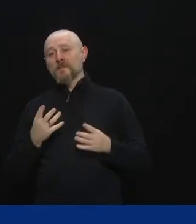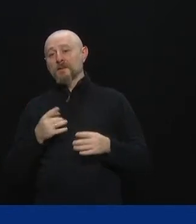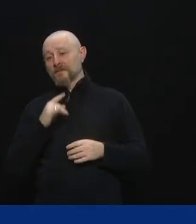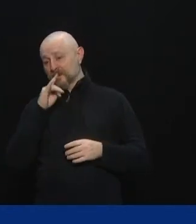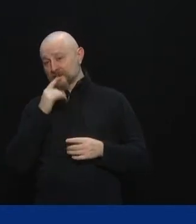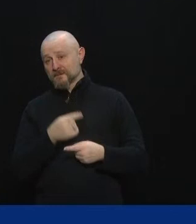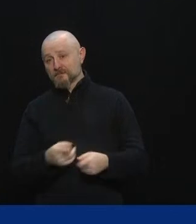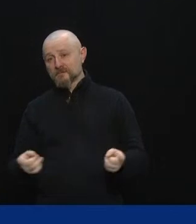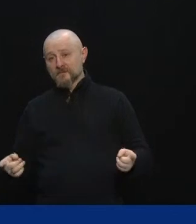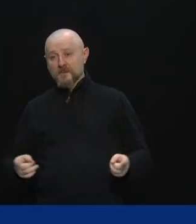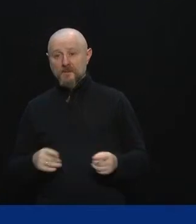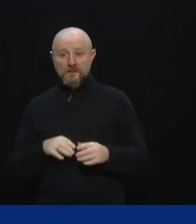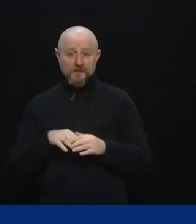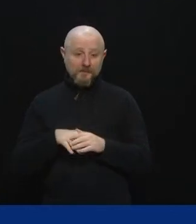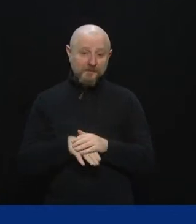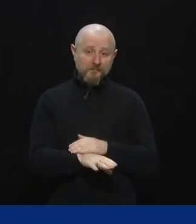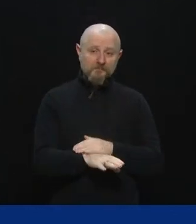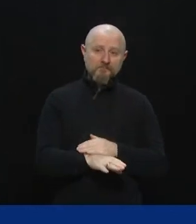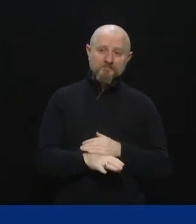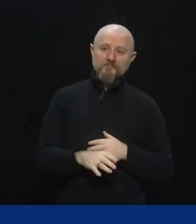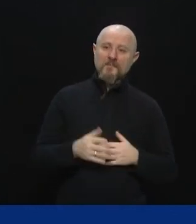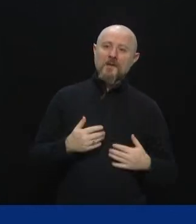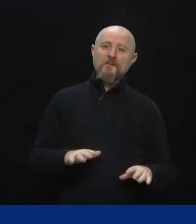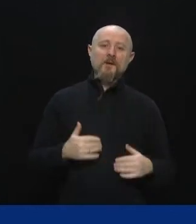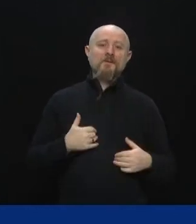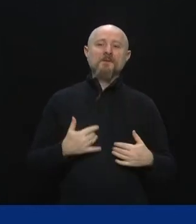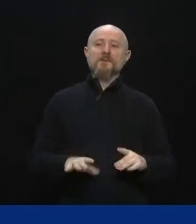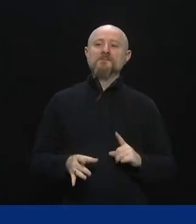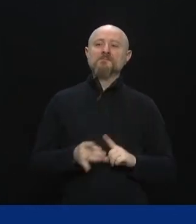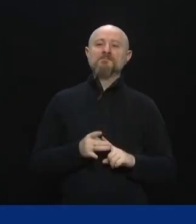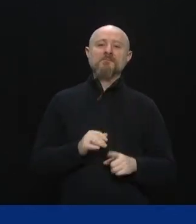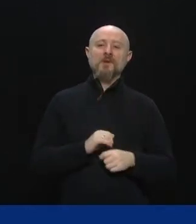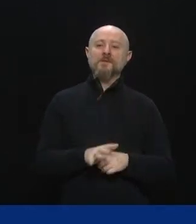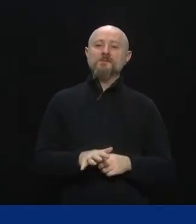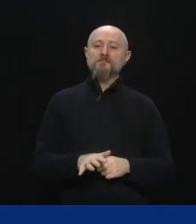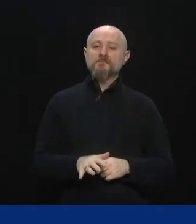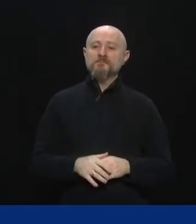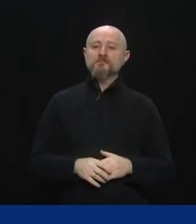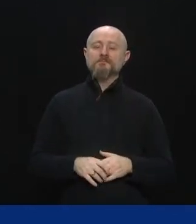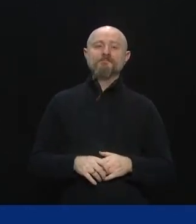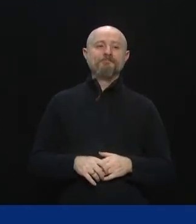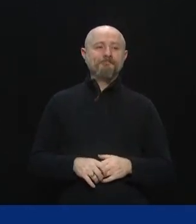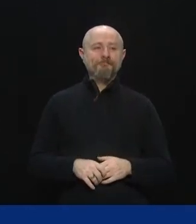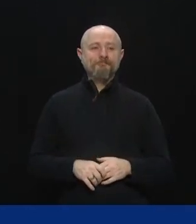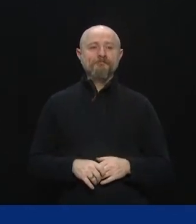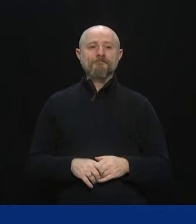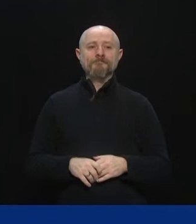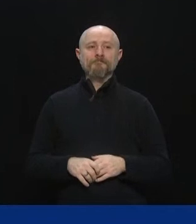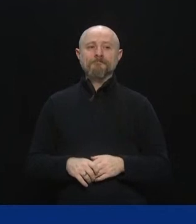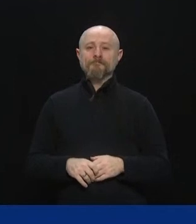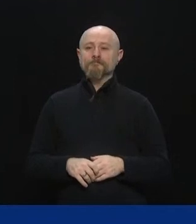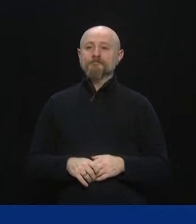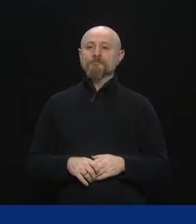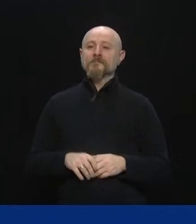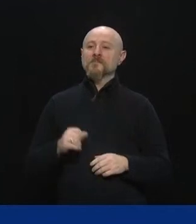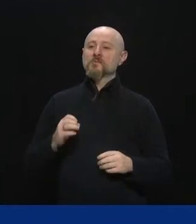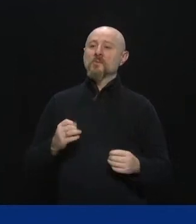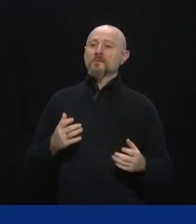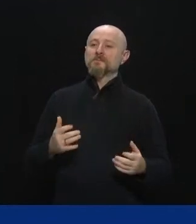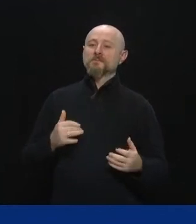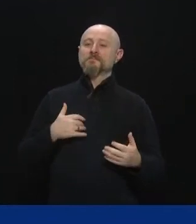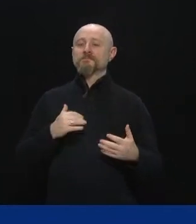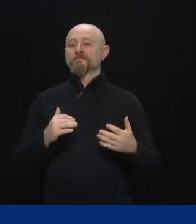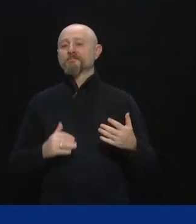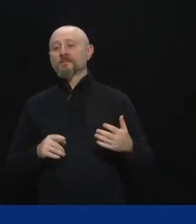admitted with COVID, not for COVID. And this slide gives a listing of the types of